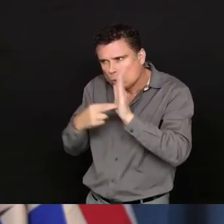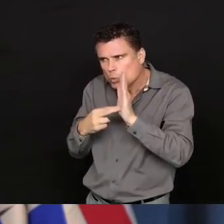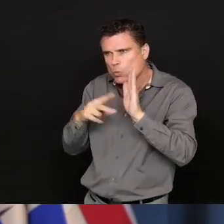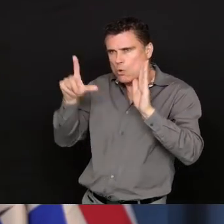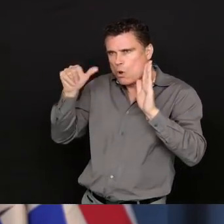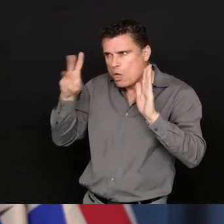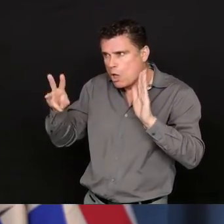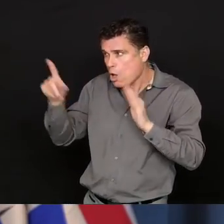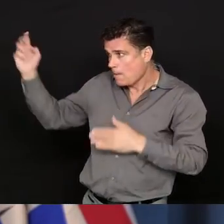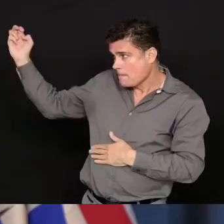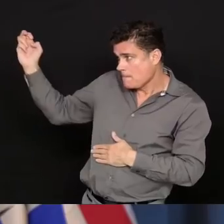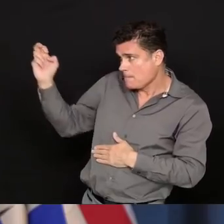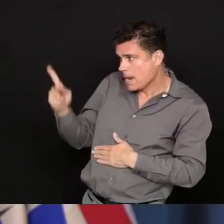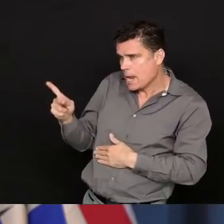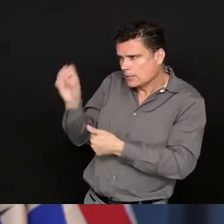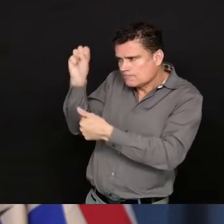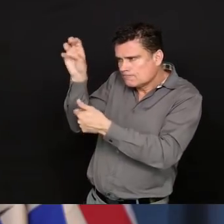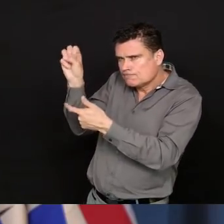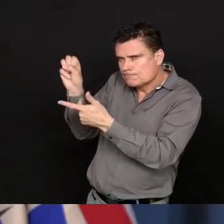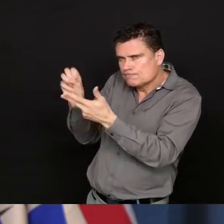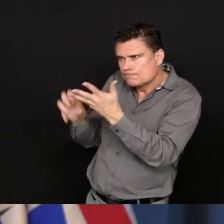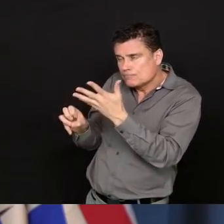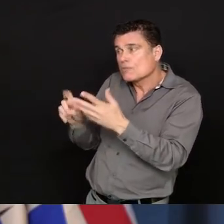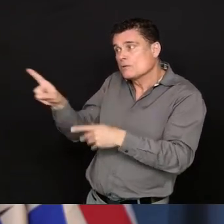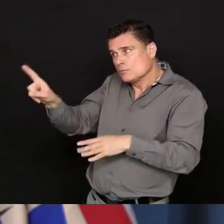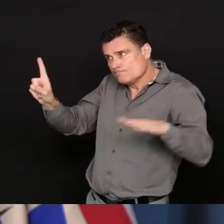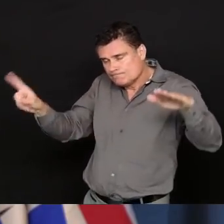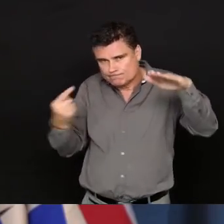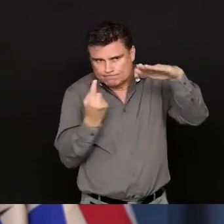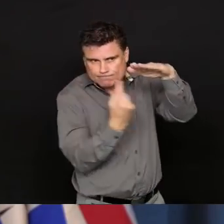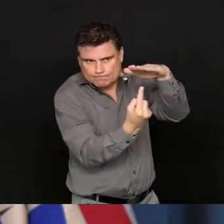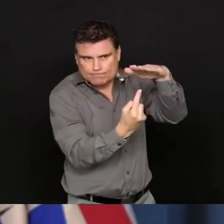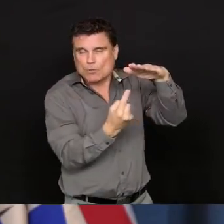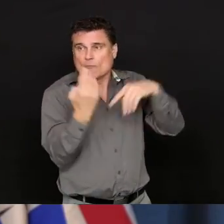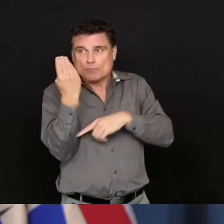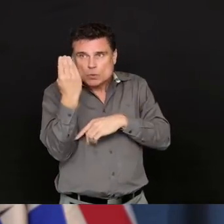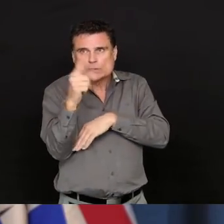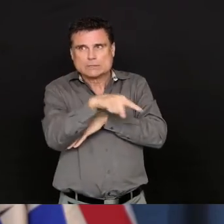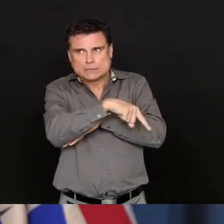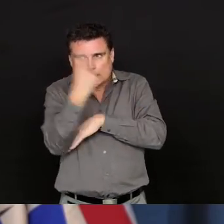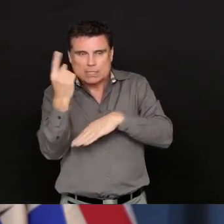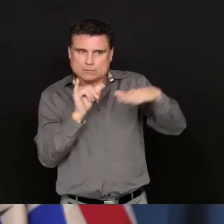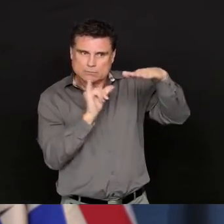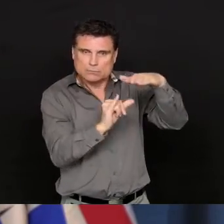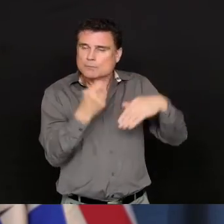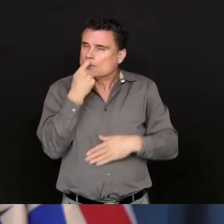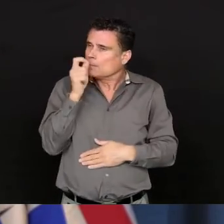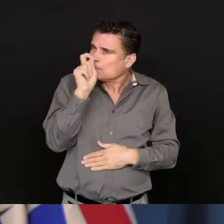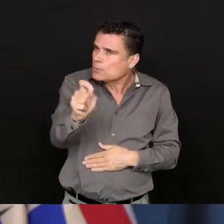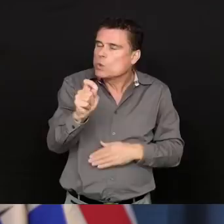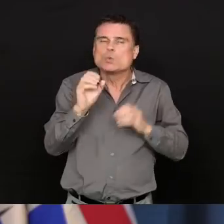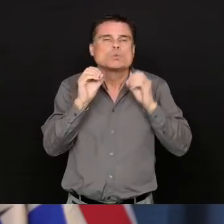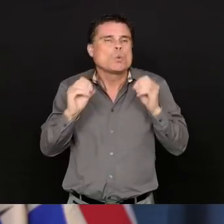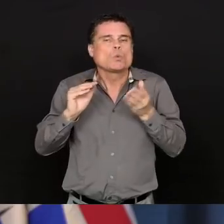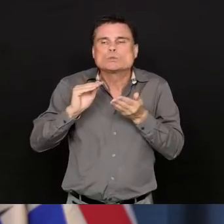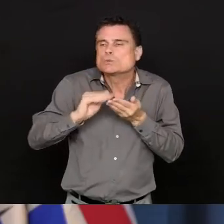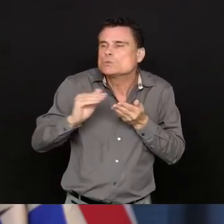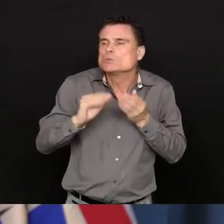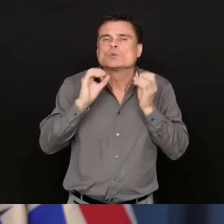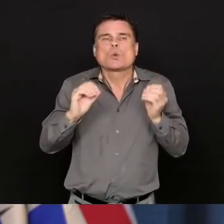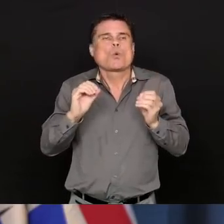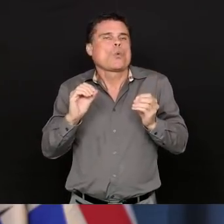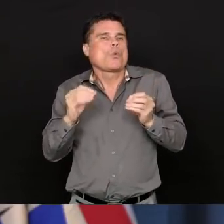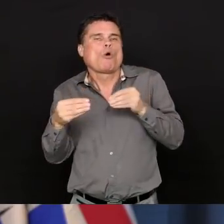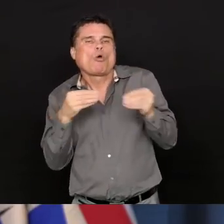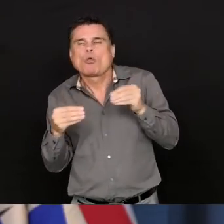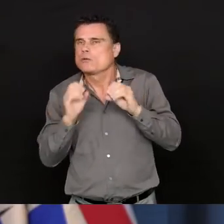other thing that I think is really important is we want people who are coming back to know that we are here to support them as well. And